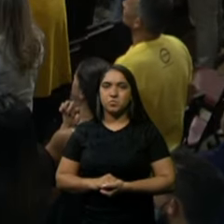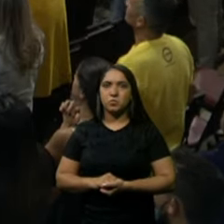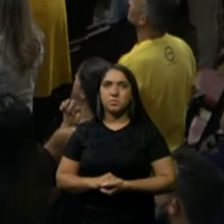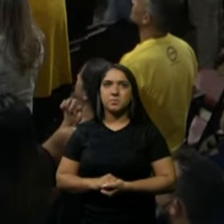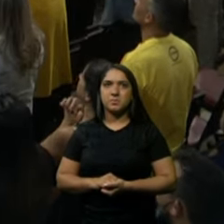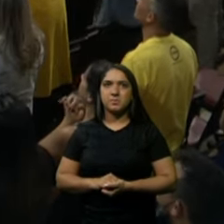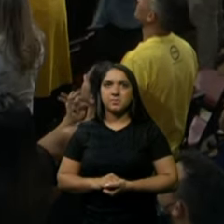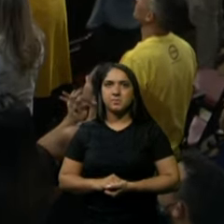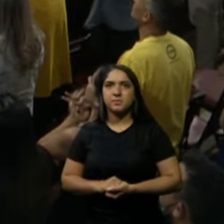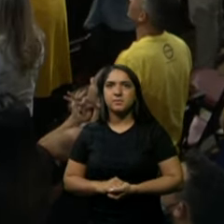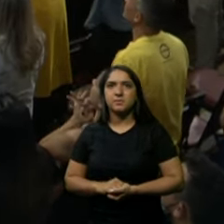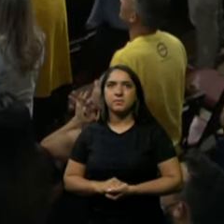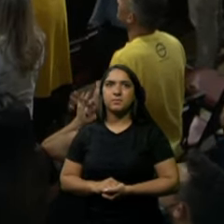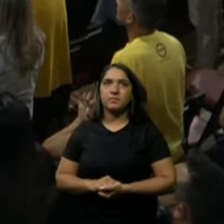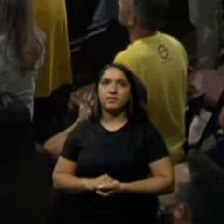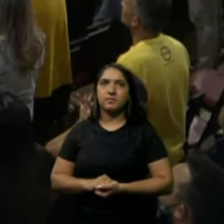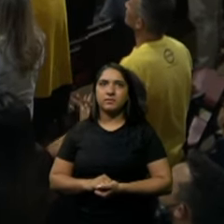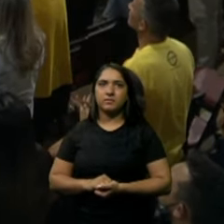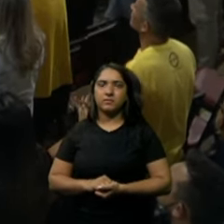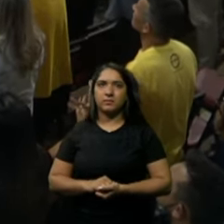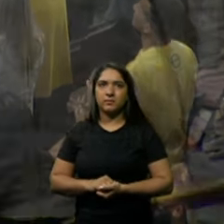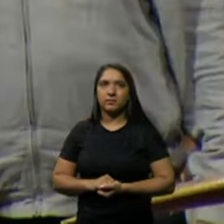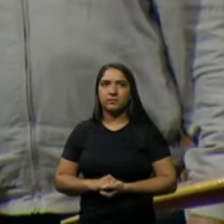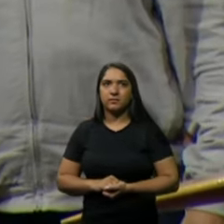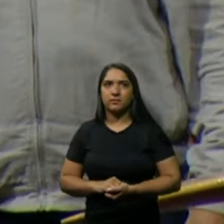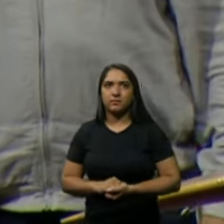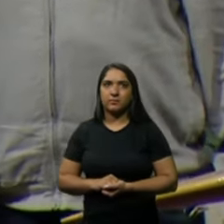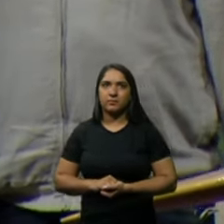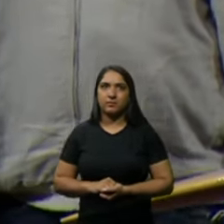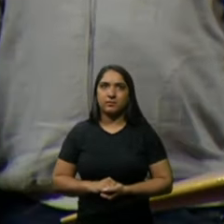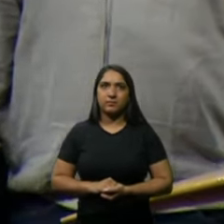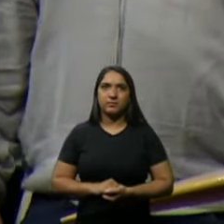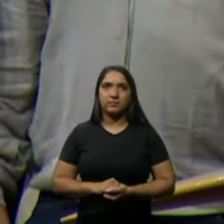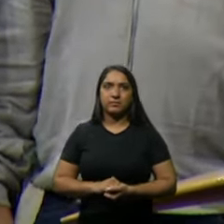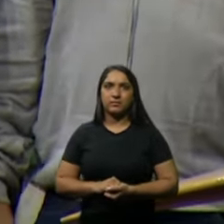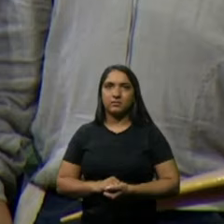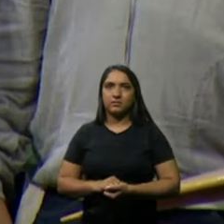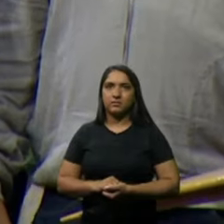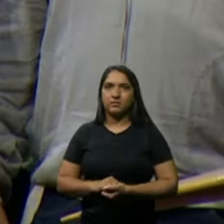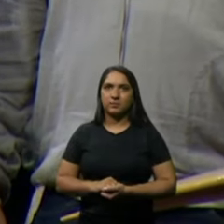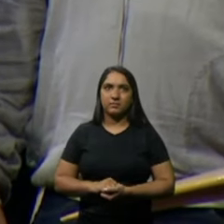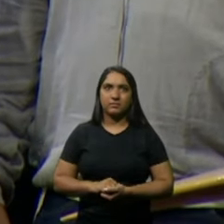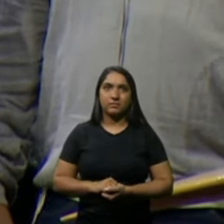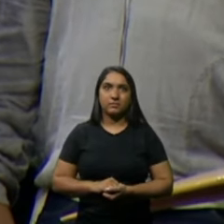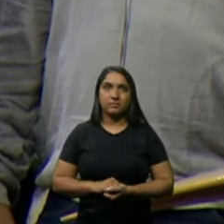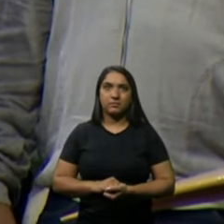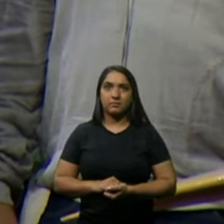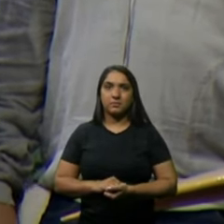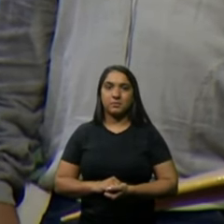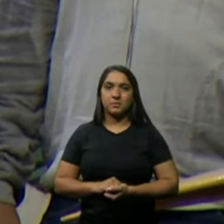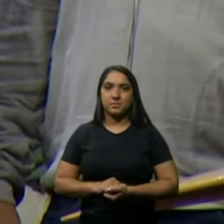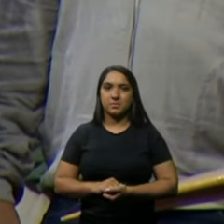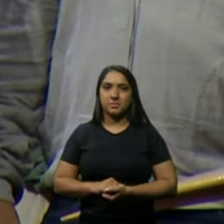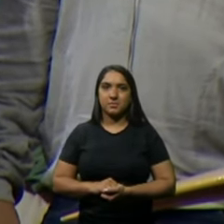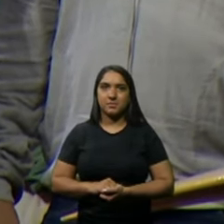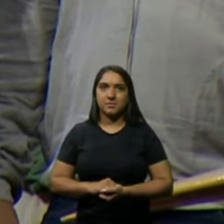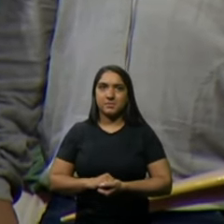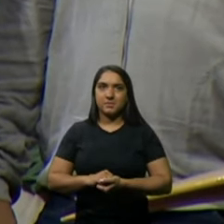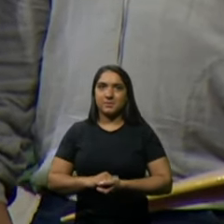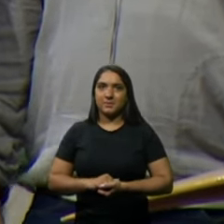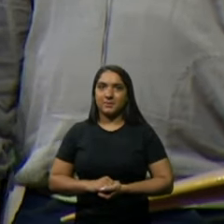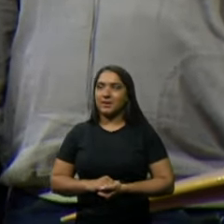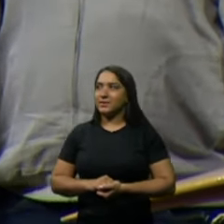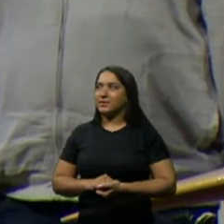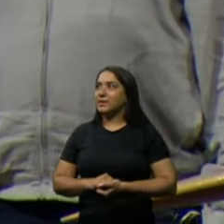o cartão a Week Straight e a Taylor Swift codes to be here in Brazil